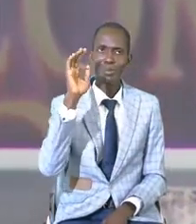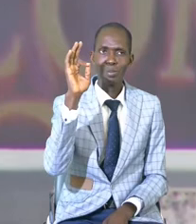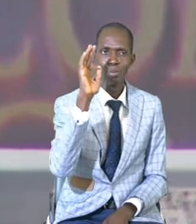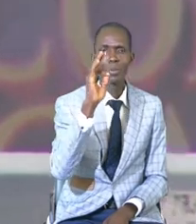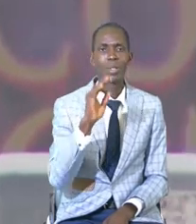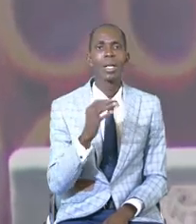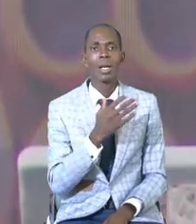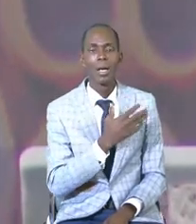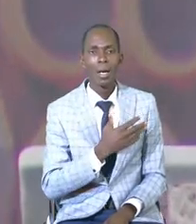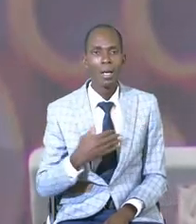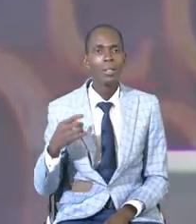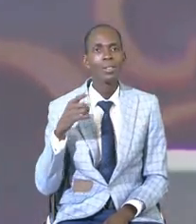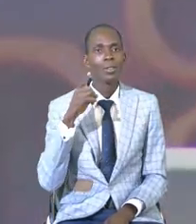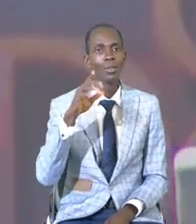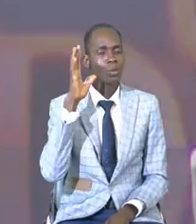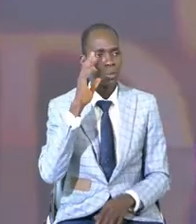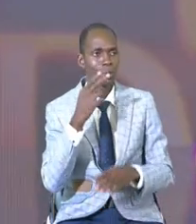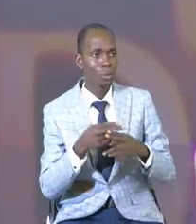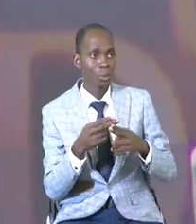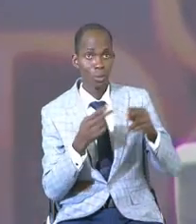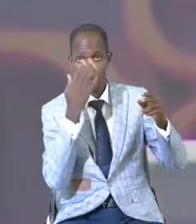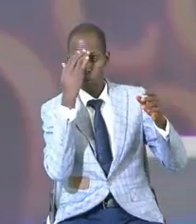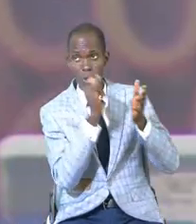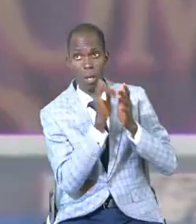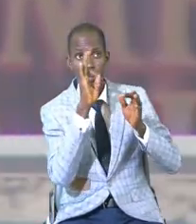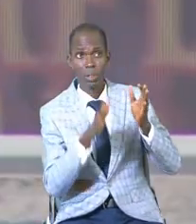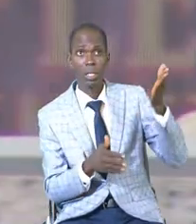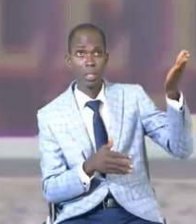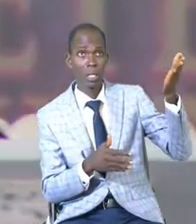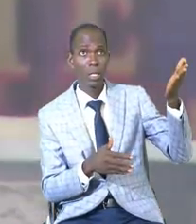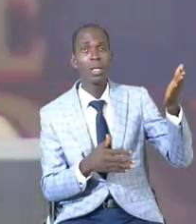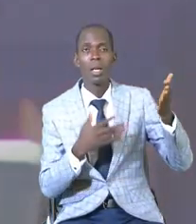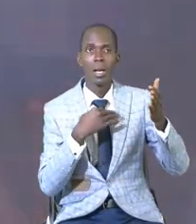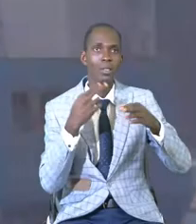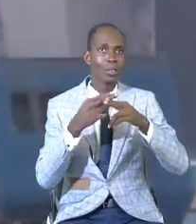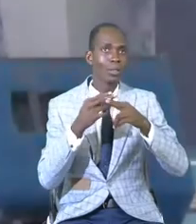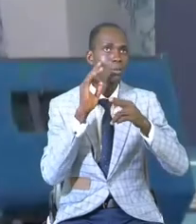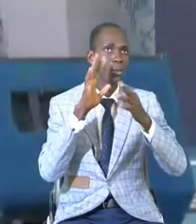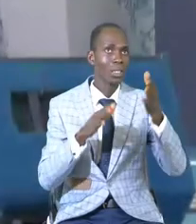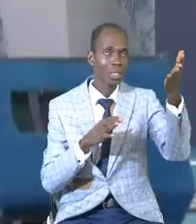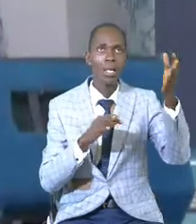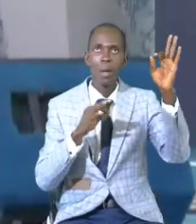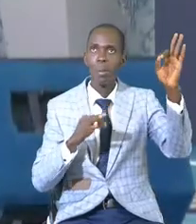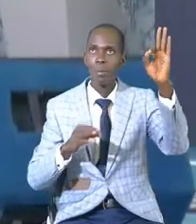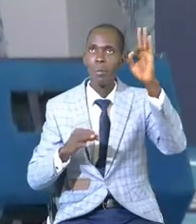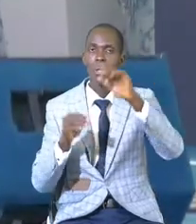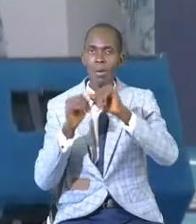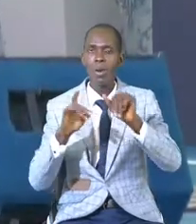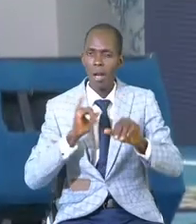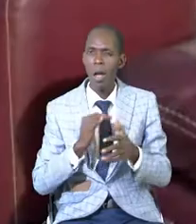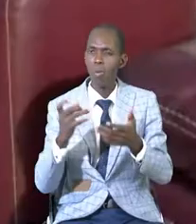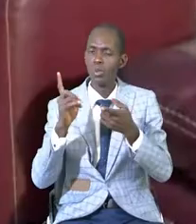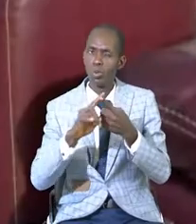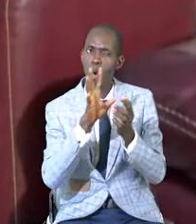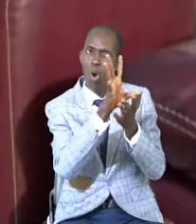mention a particular pastor. Do you hear about that pastor? And then he goes about his preaching the gospel. I want you to be like